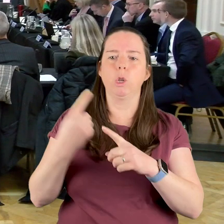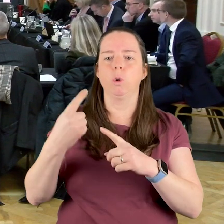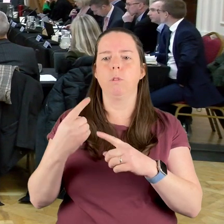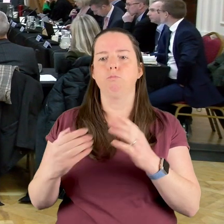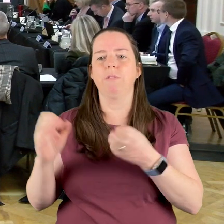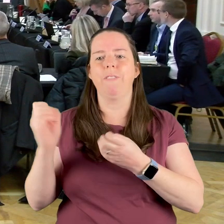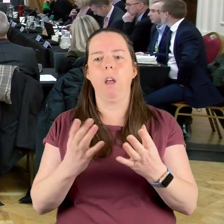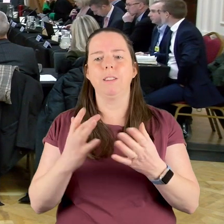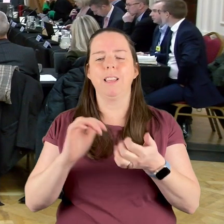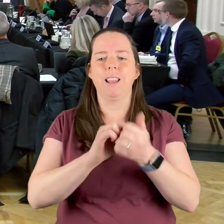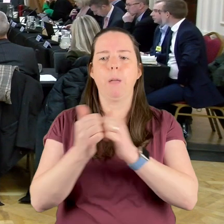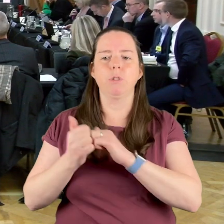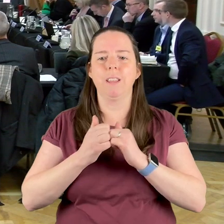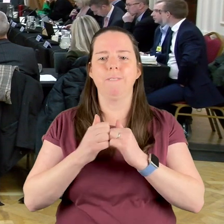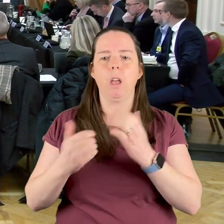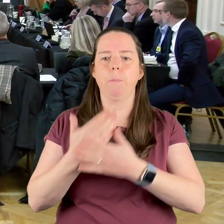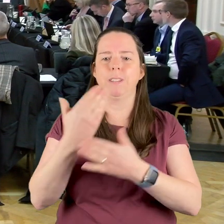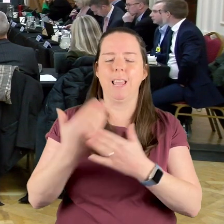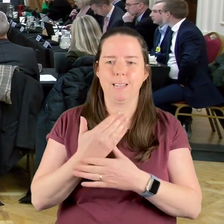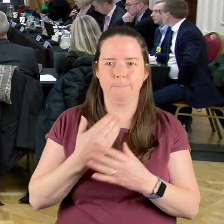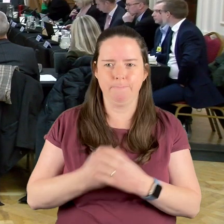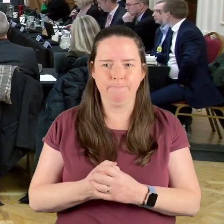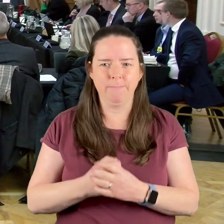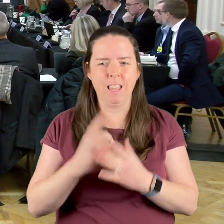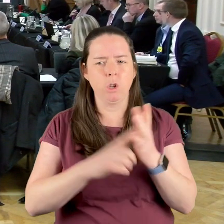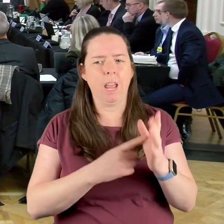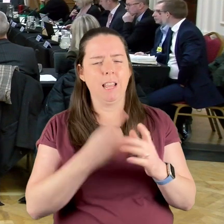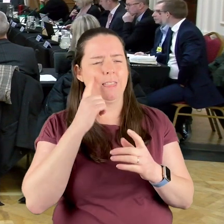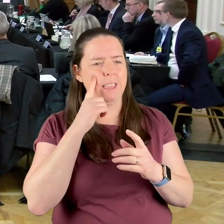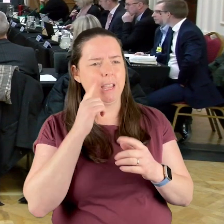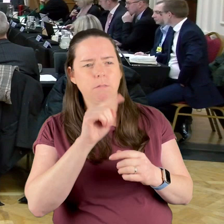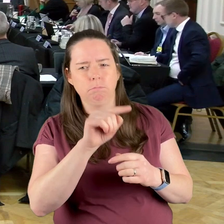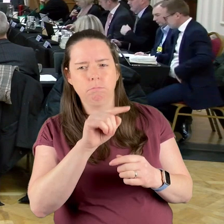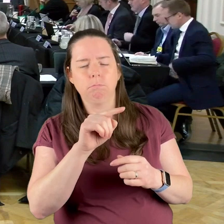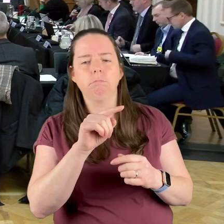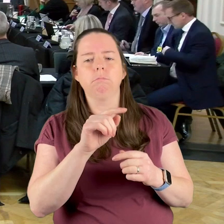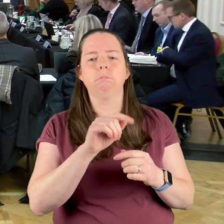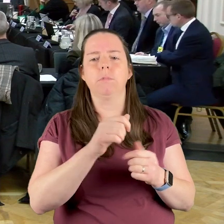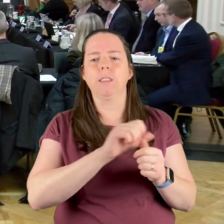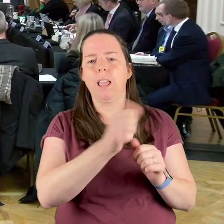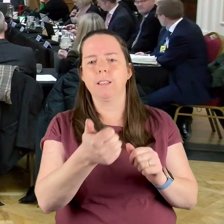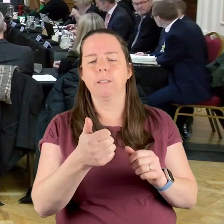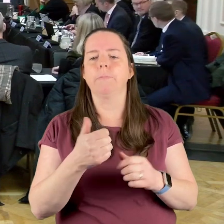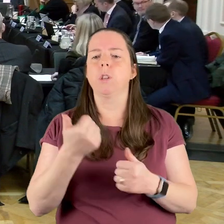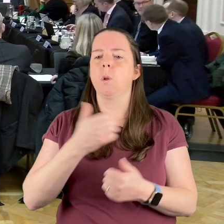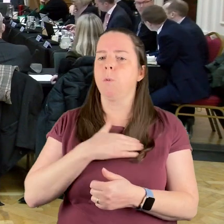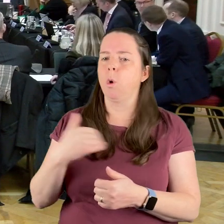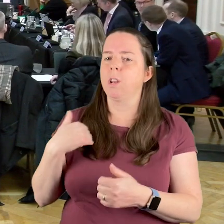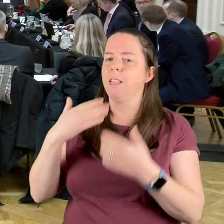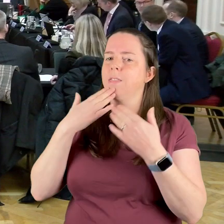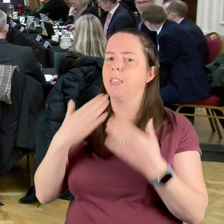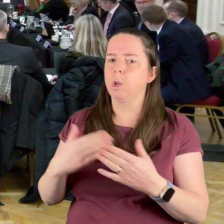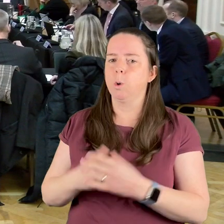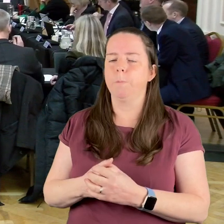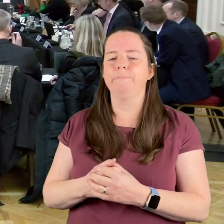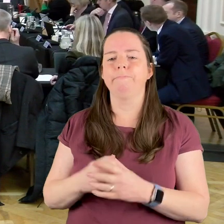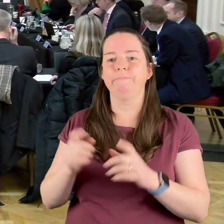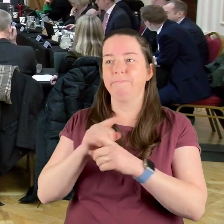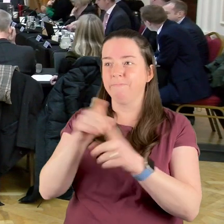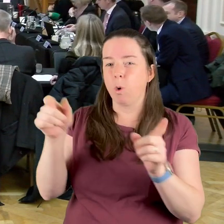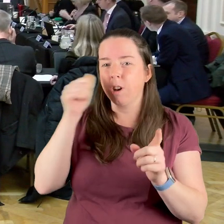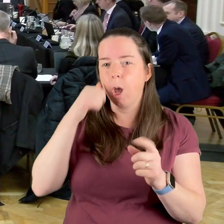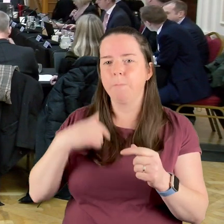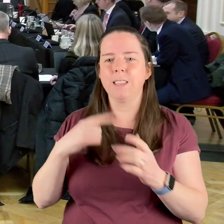Thank you. Moving on to item 9, South West London Acute Provider Collaborative Update. And Jacqueline, I think we're coming